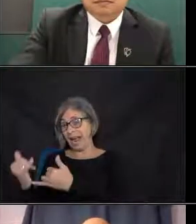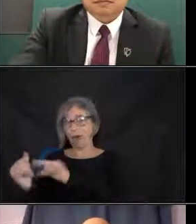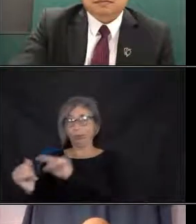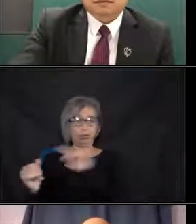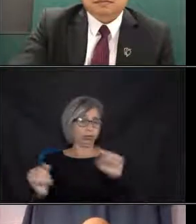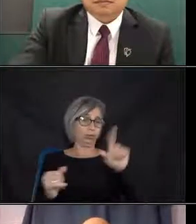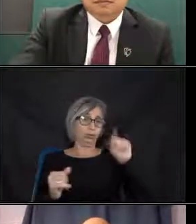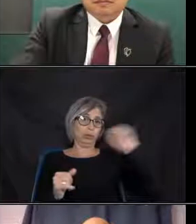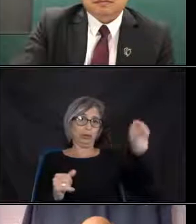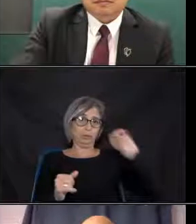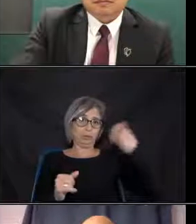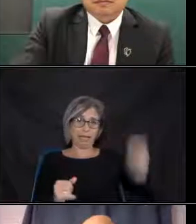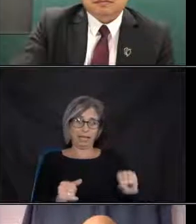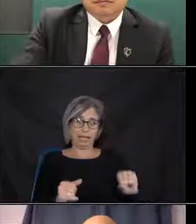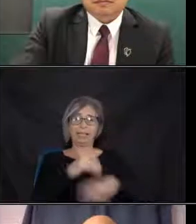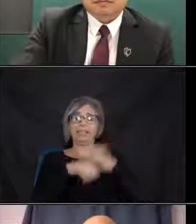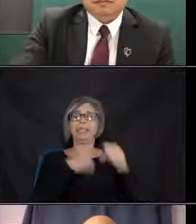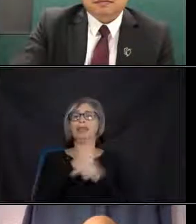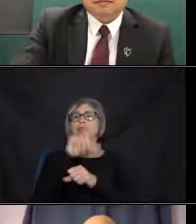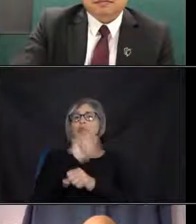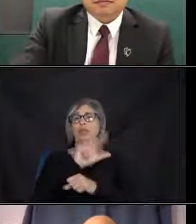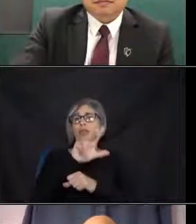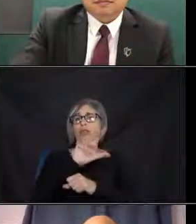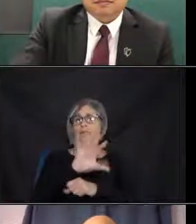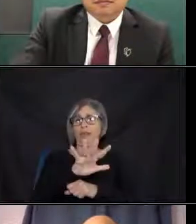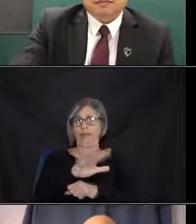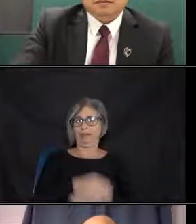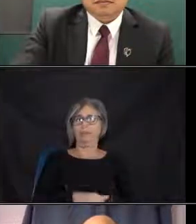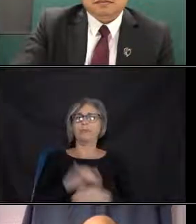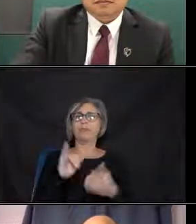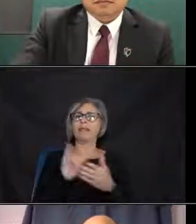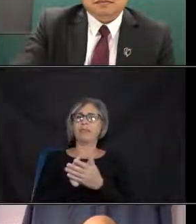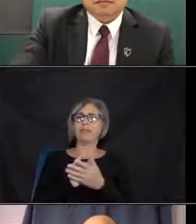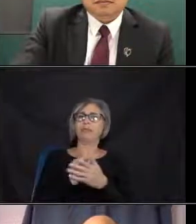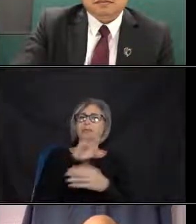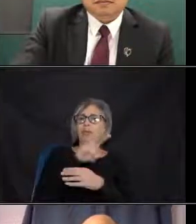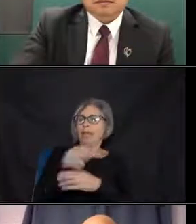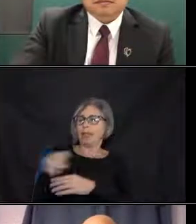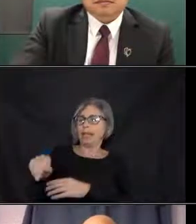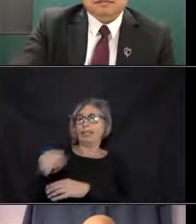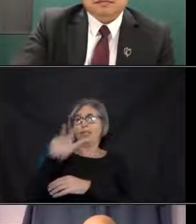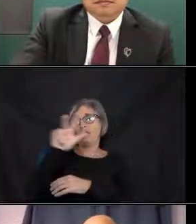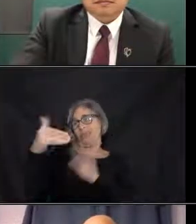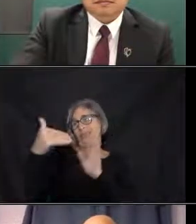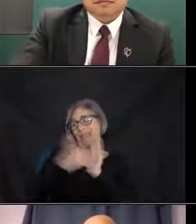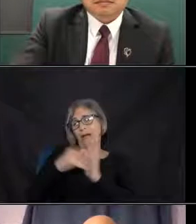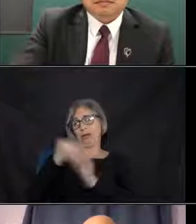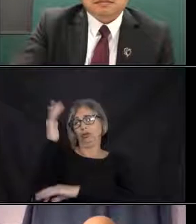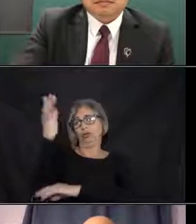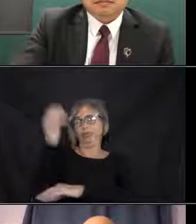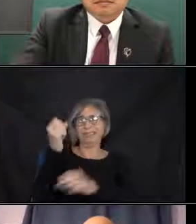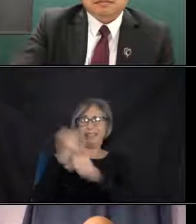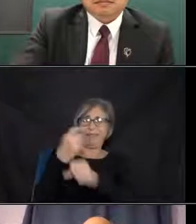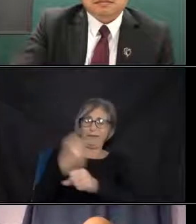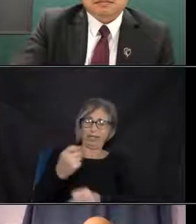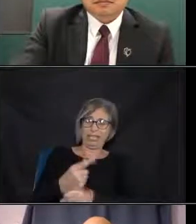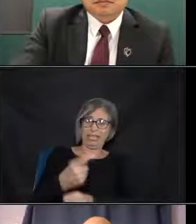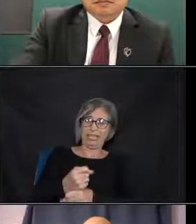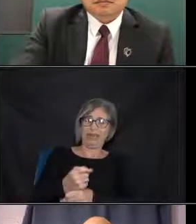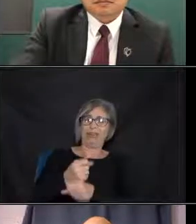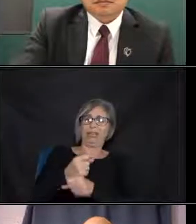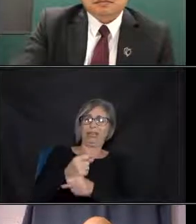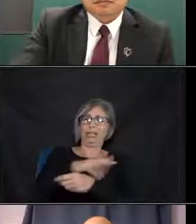20% by the year 2035, which entails planting approximately 3,000 trees per year citywide, including